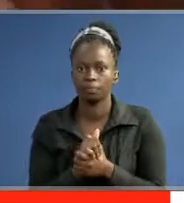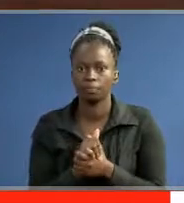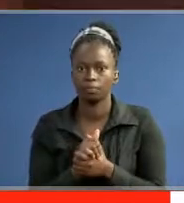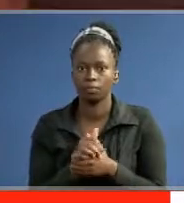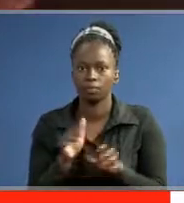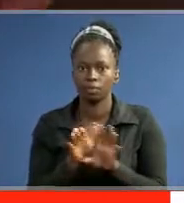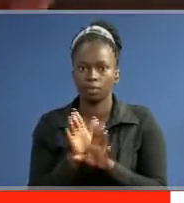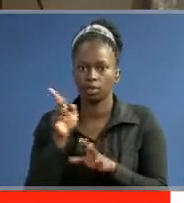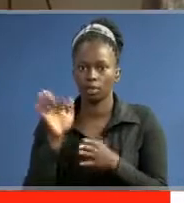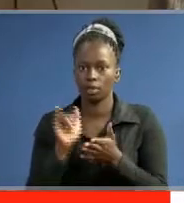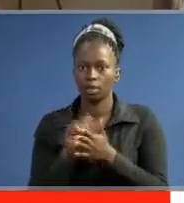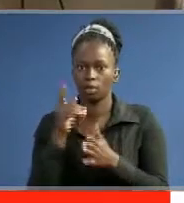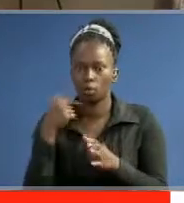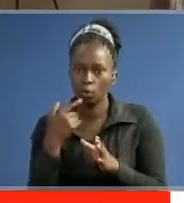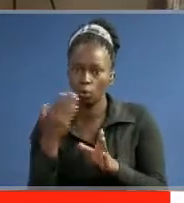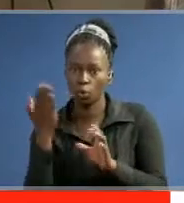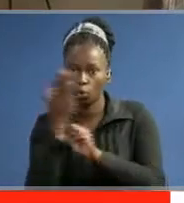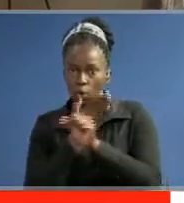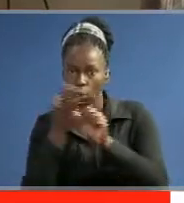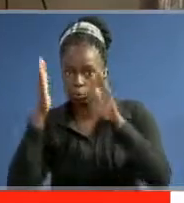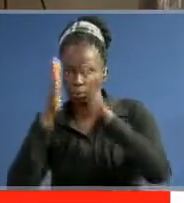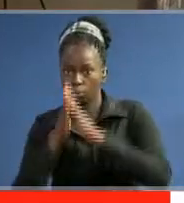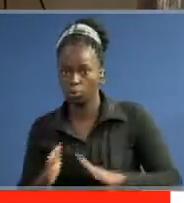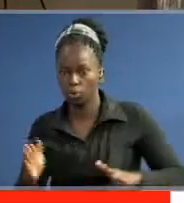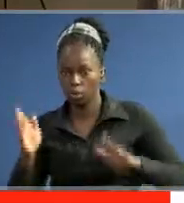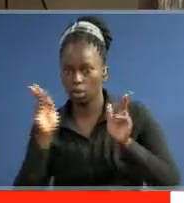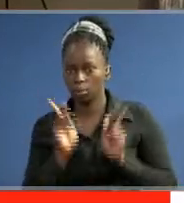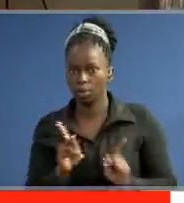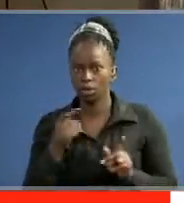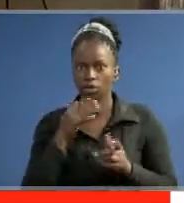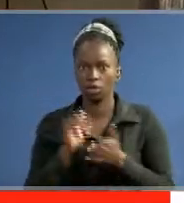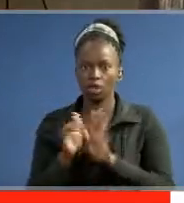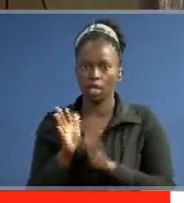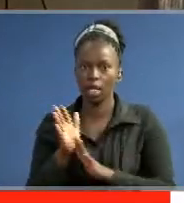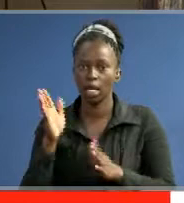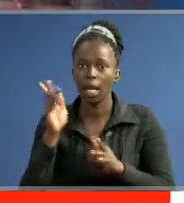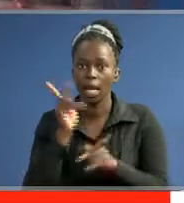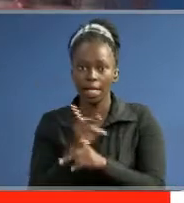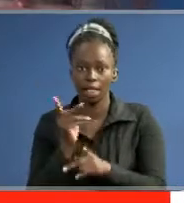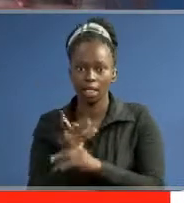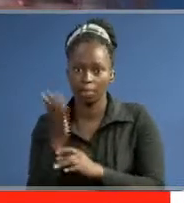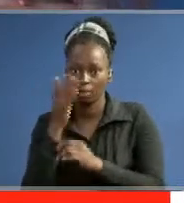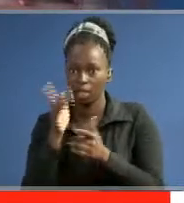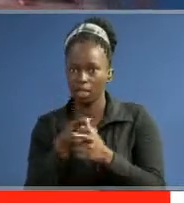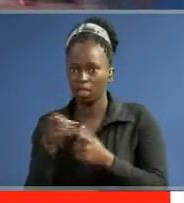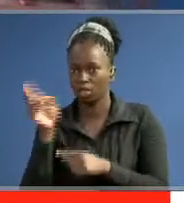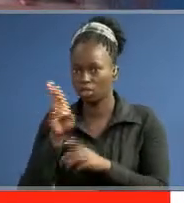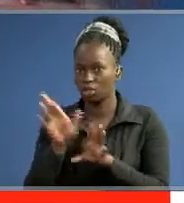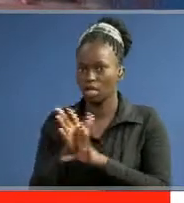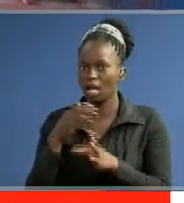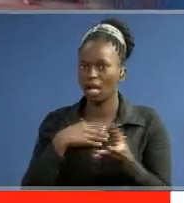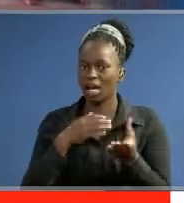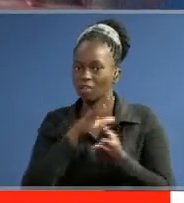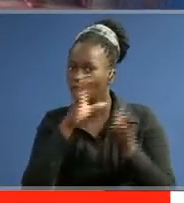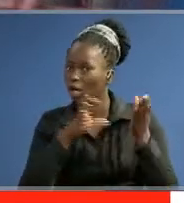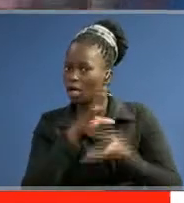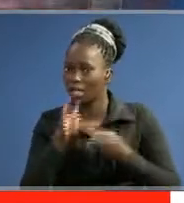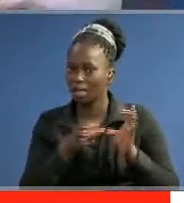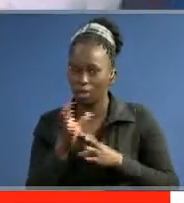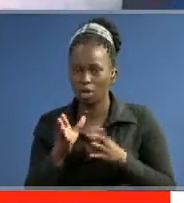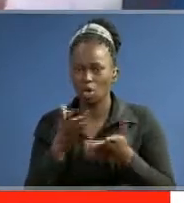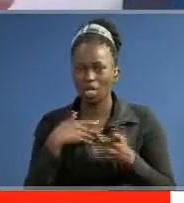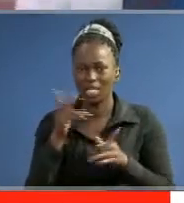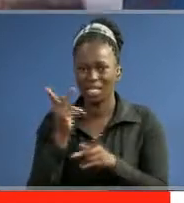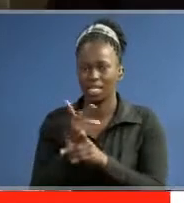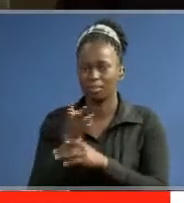Adding that the butcher owners should follow the right ways of preserving meat instead of using illegal methods of